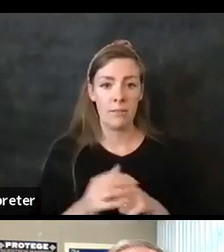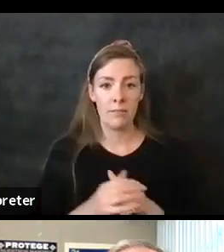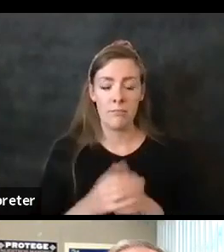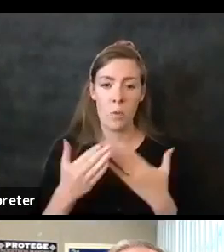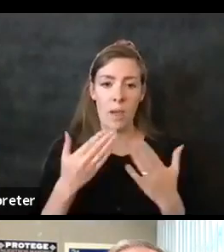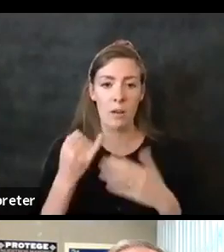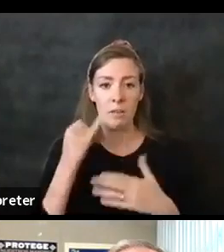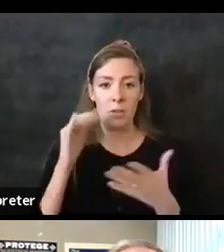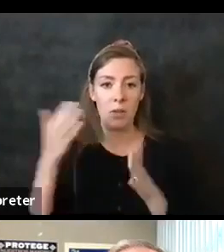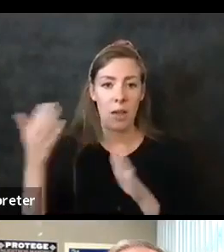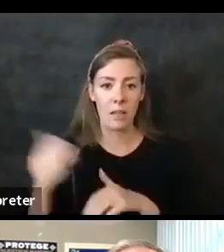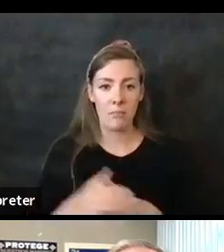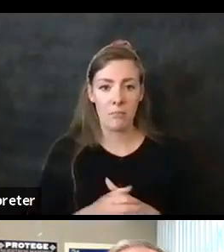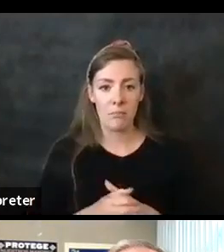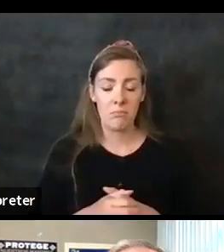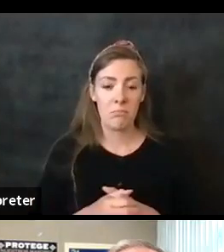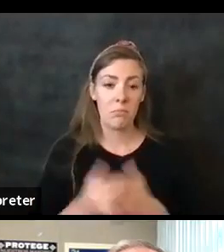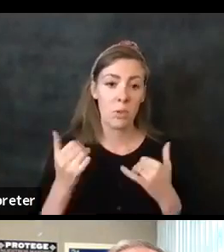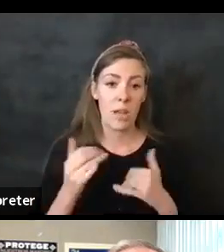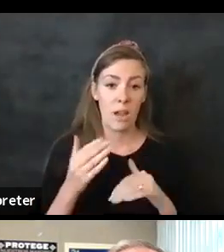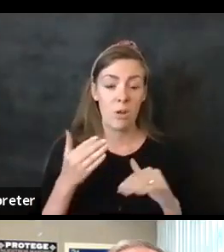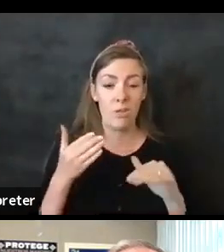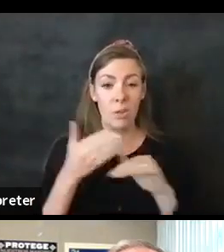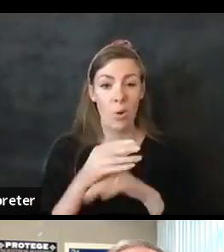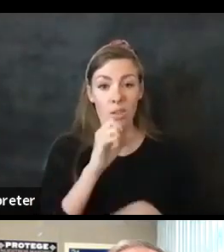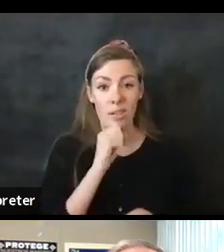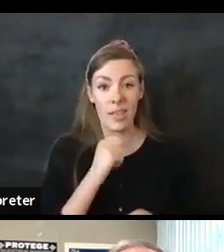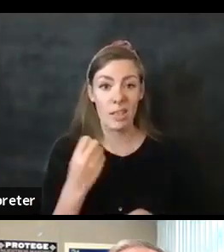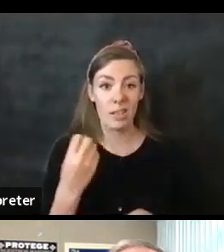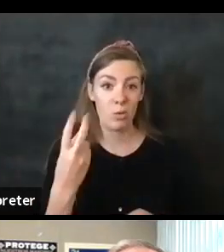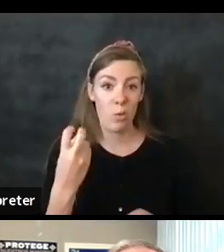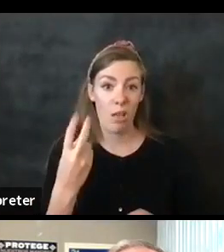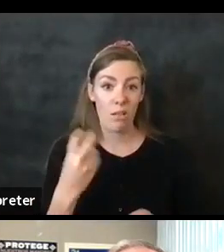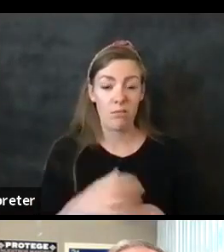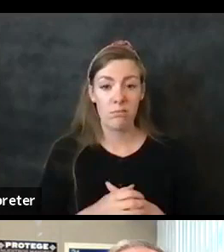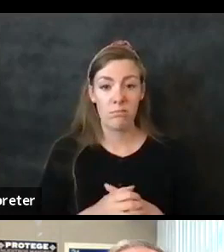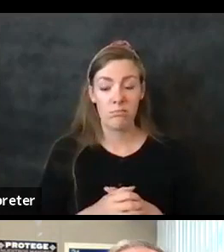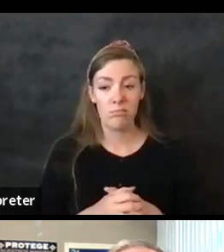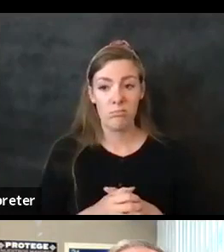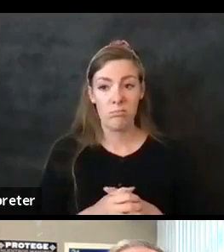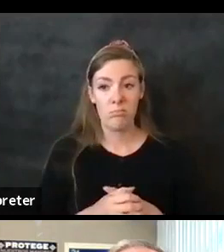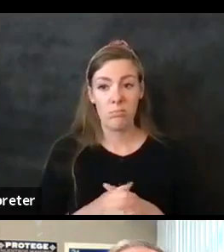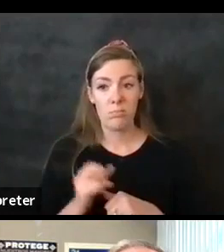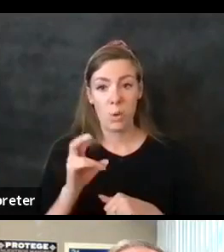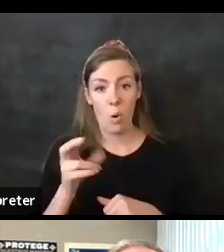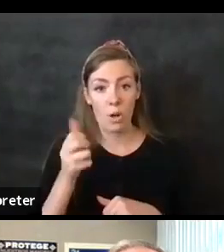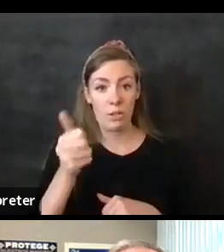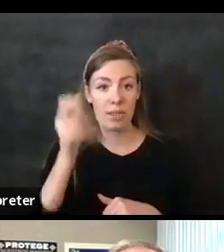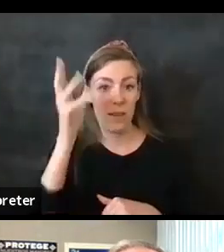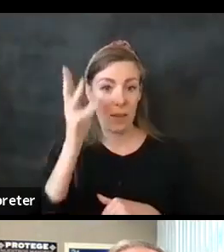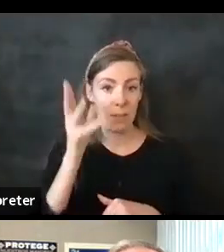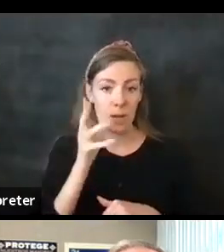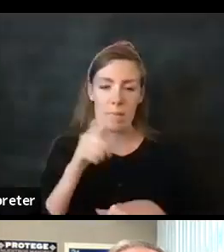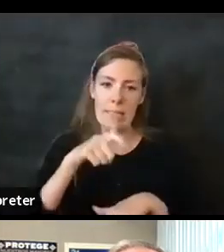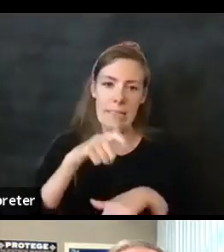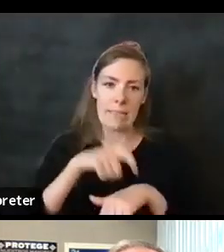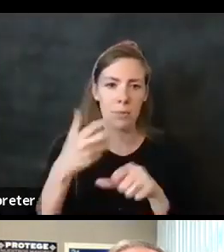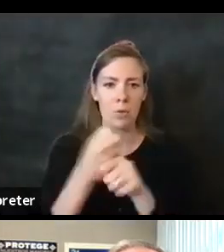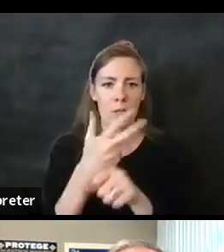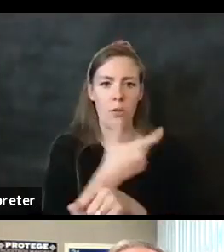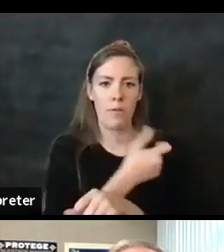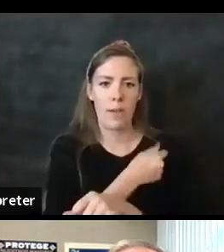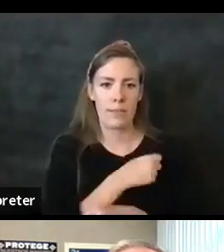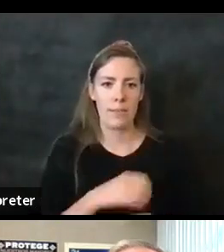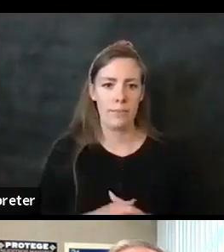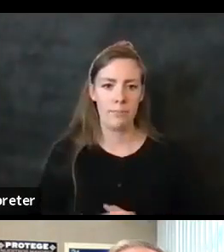you're 12 and older, or you're a parent of somebody who's 12 to 17, it's time to get vaccinated.